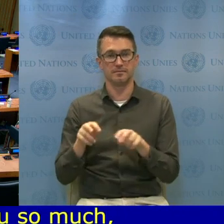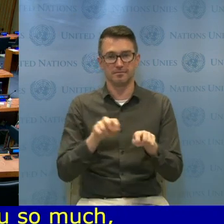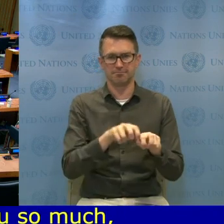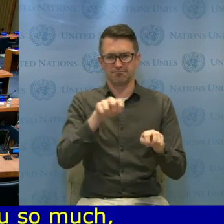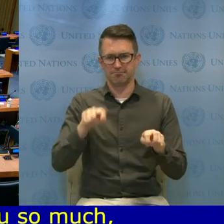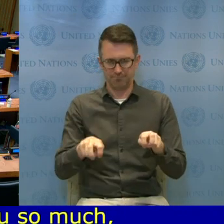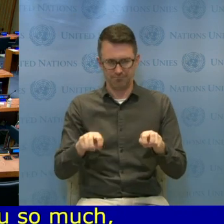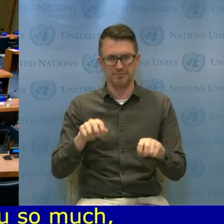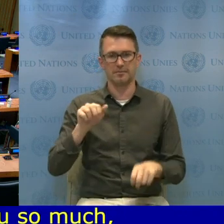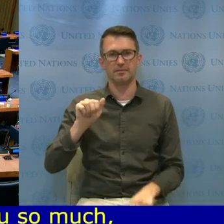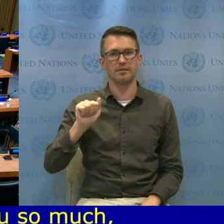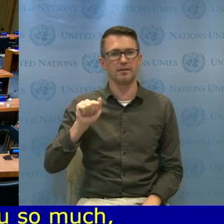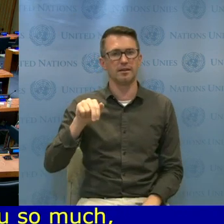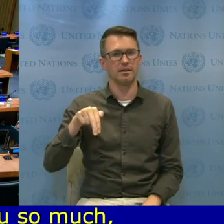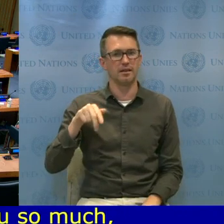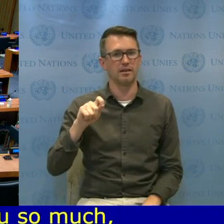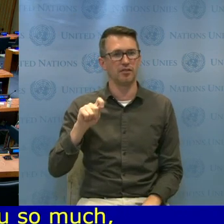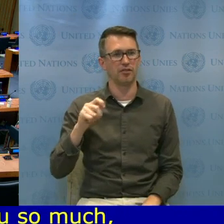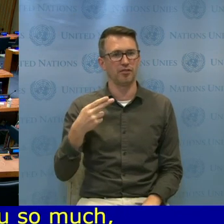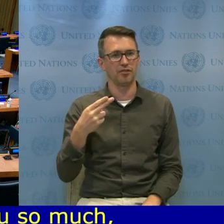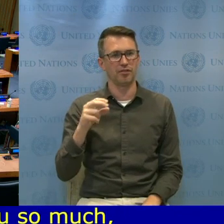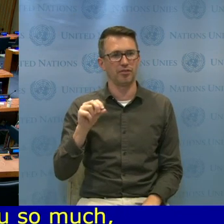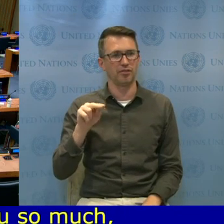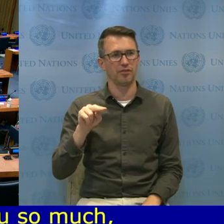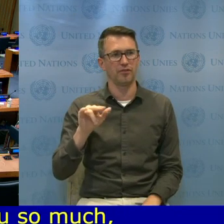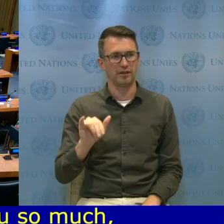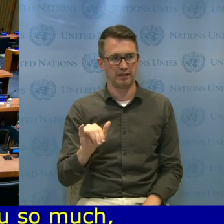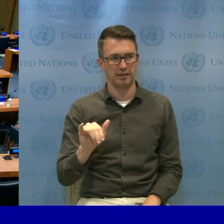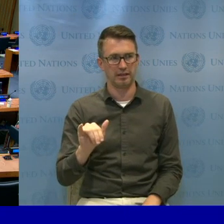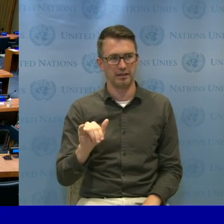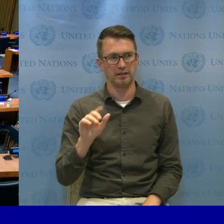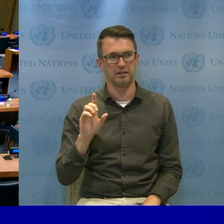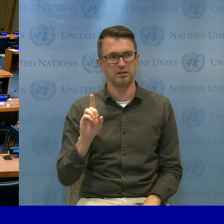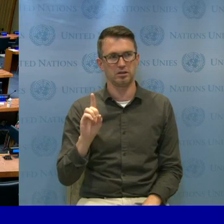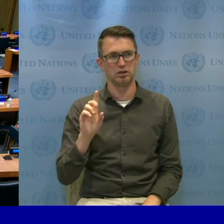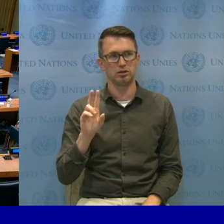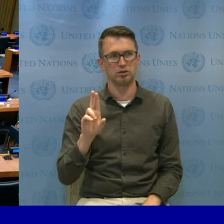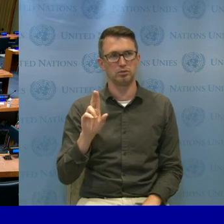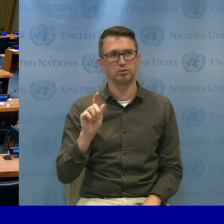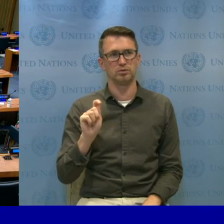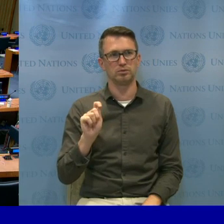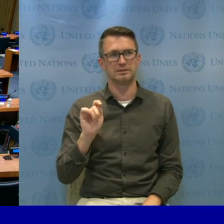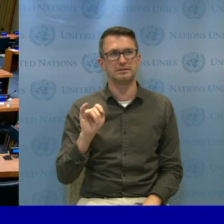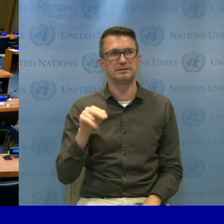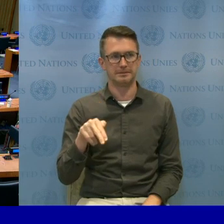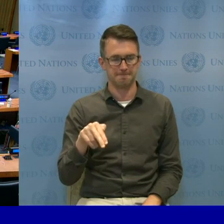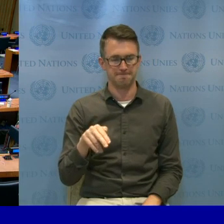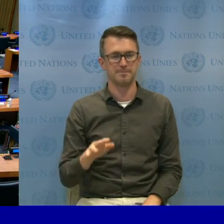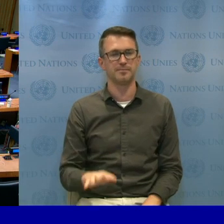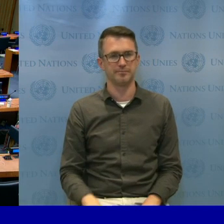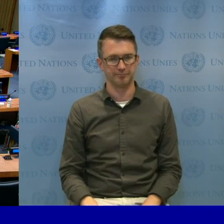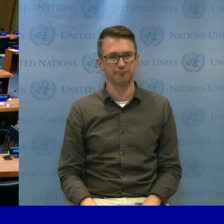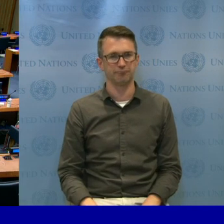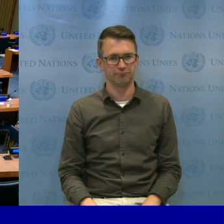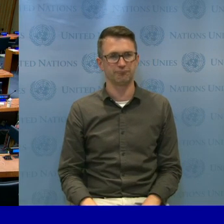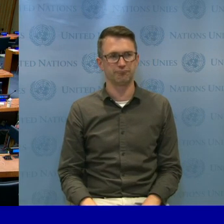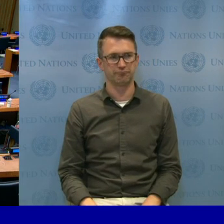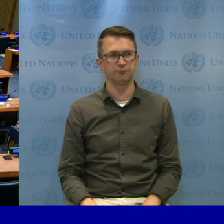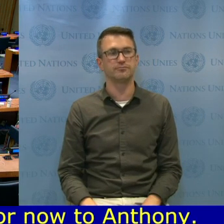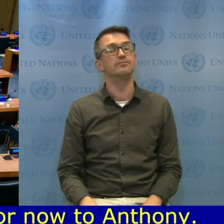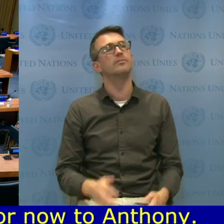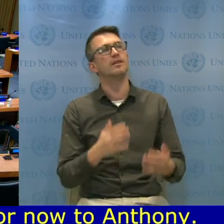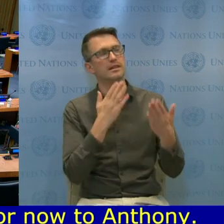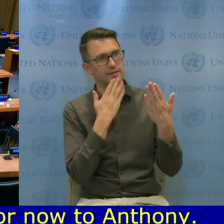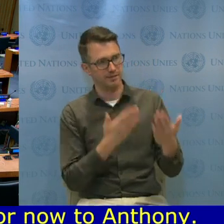Thank you. I'll be very rapid. Wonderful questions, and I'd like to particularly offer to speak to the delegation from